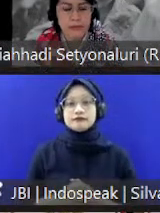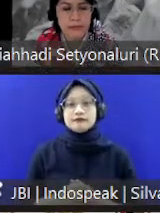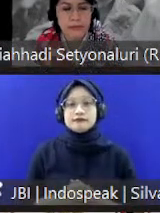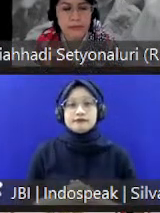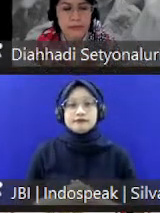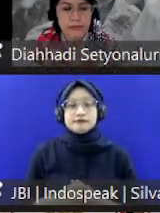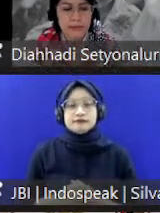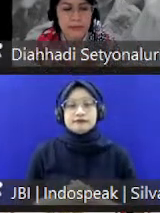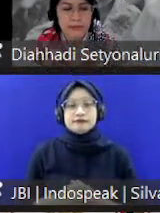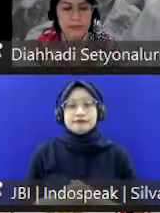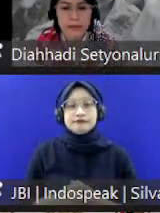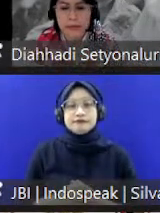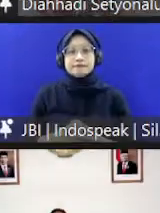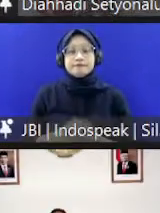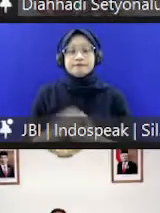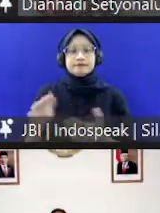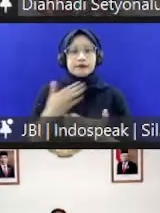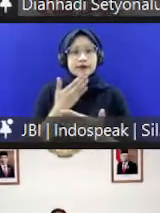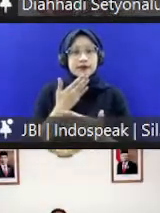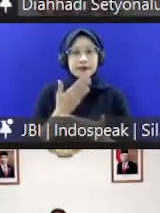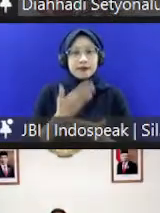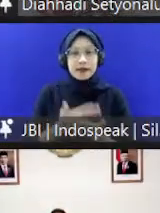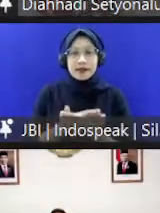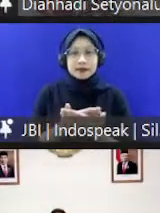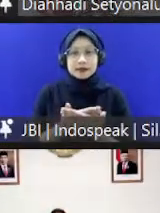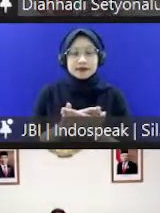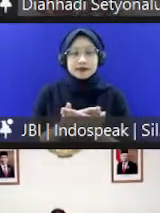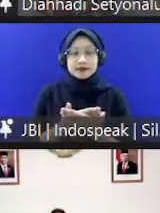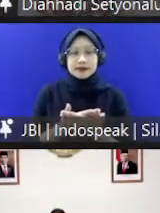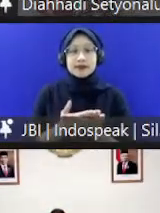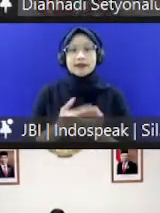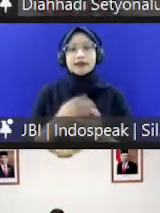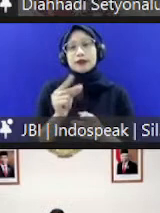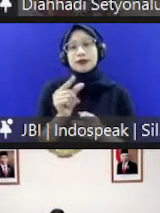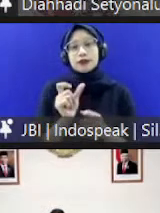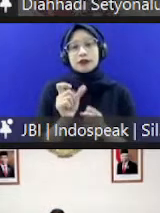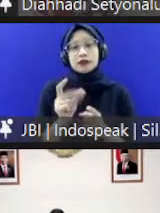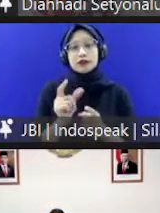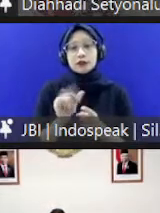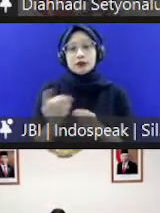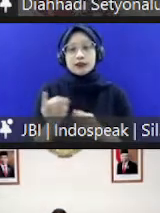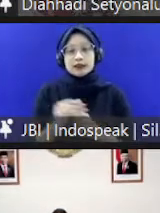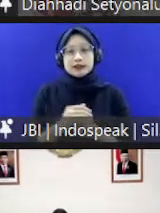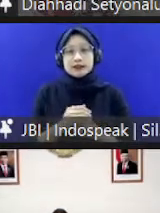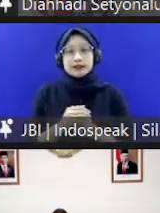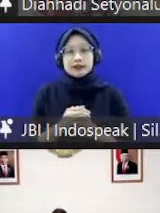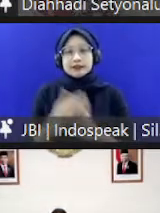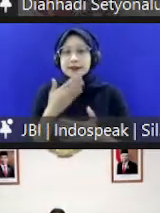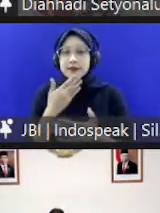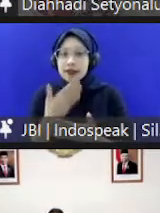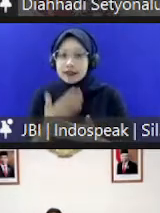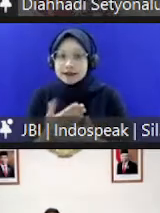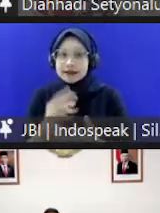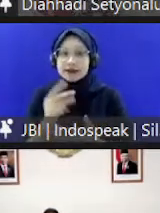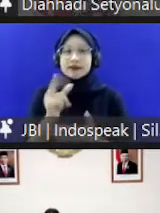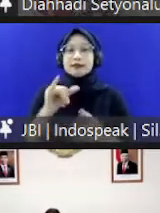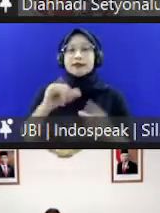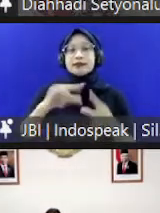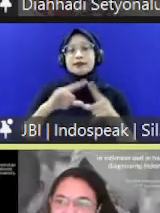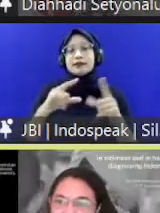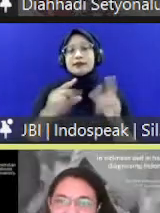Thank you very much, Mbak Ruri, and thank you, Mas Riyandi,